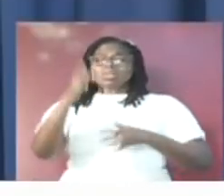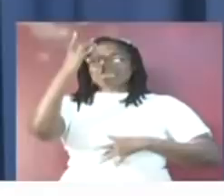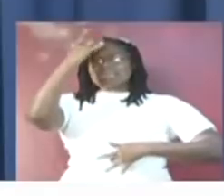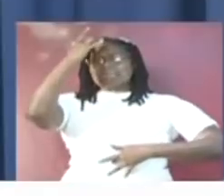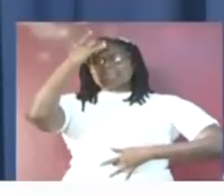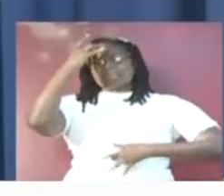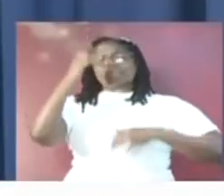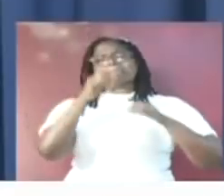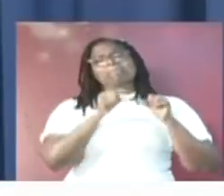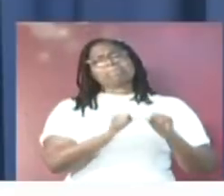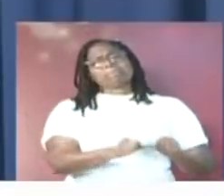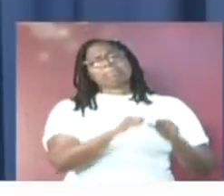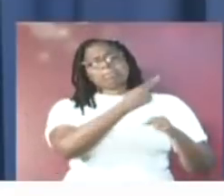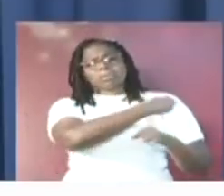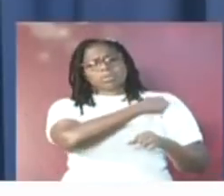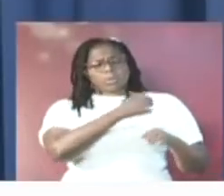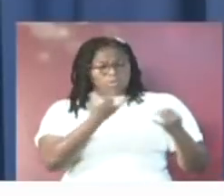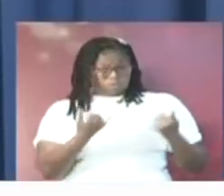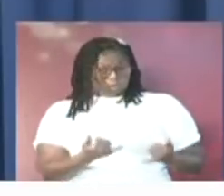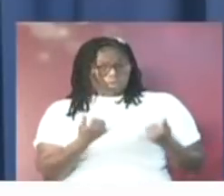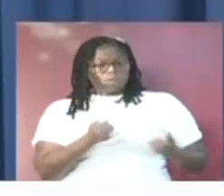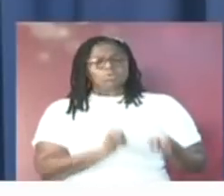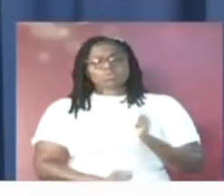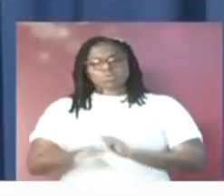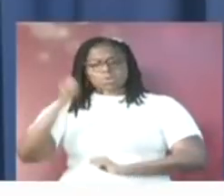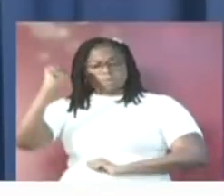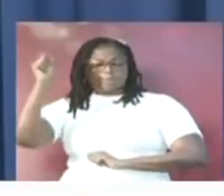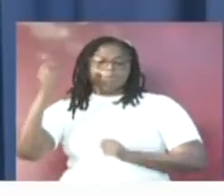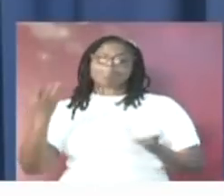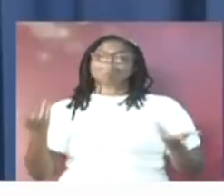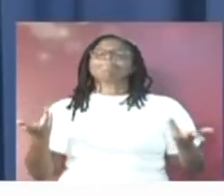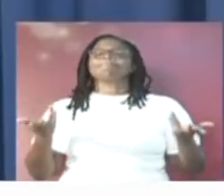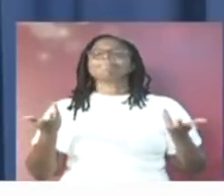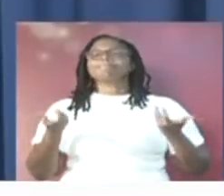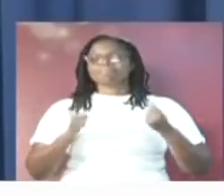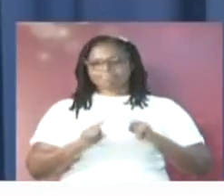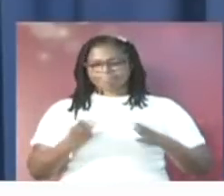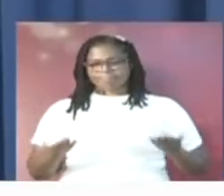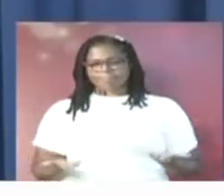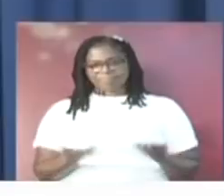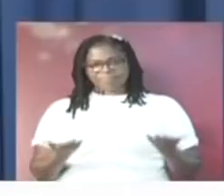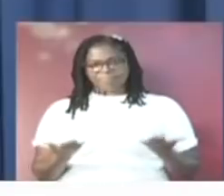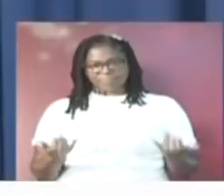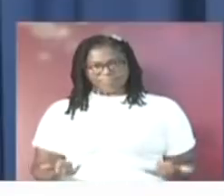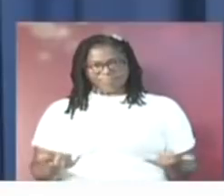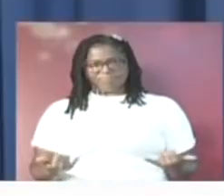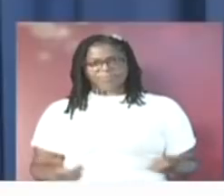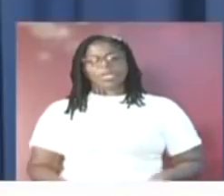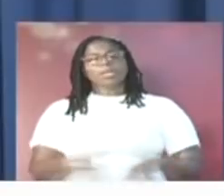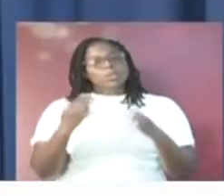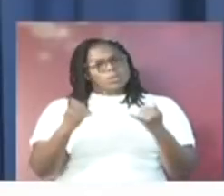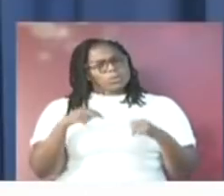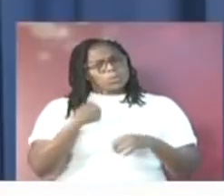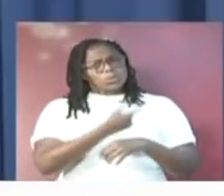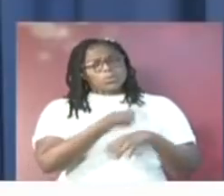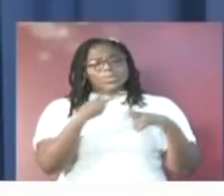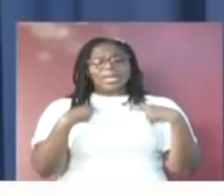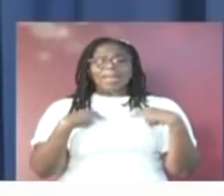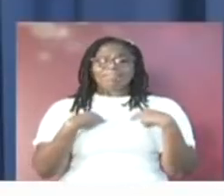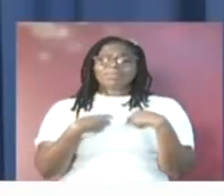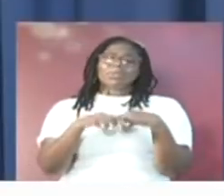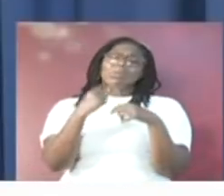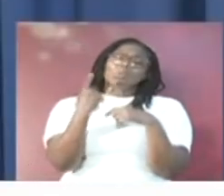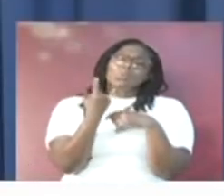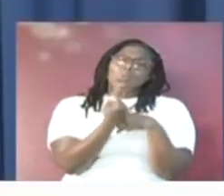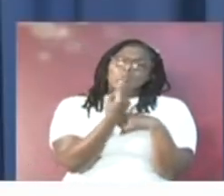I just want to re-emphasize to the public that we only have about 10 days of hospital space